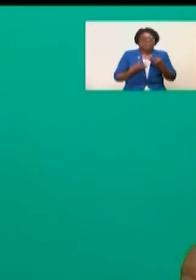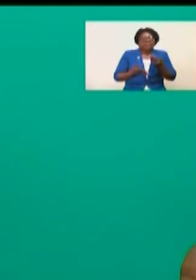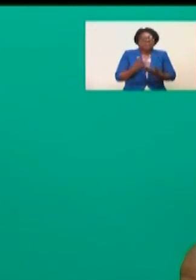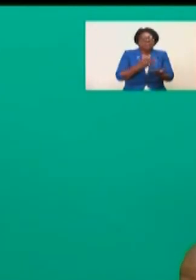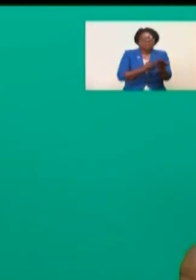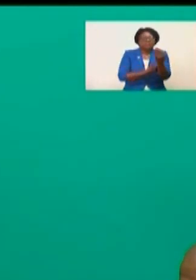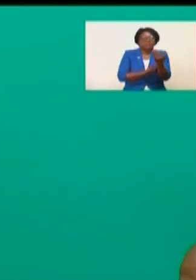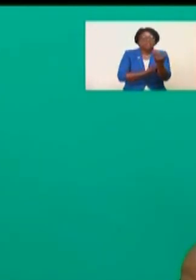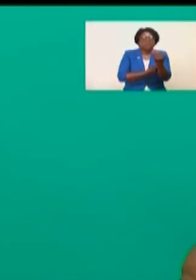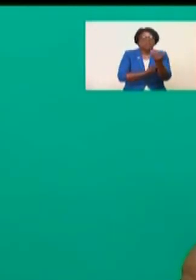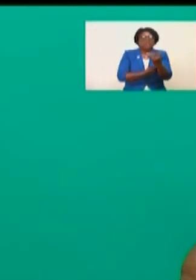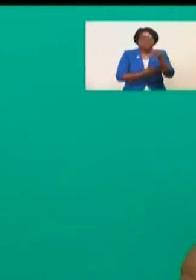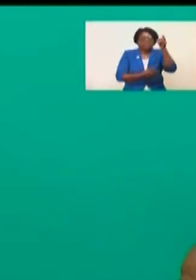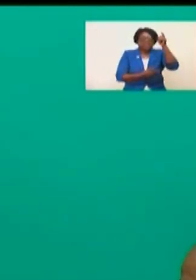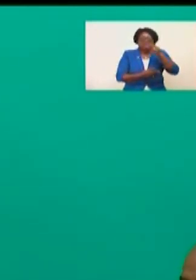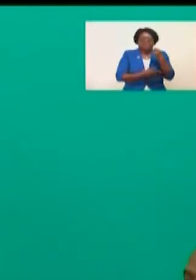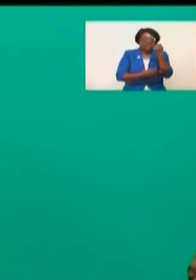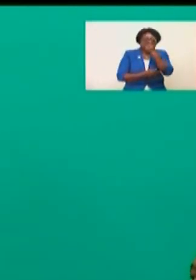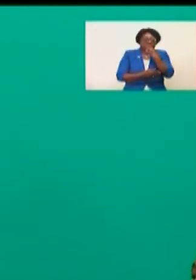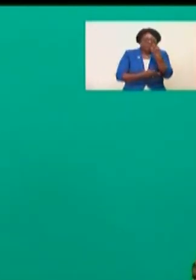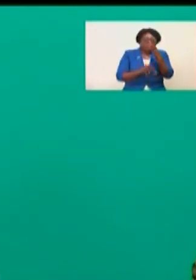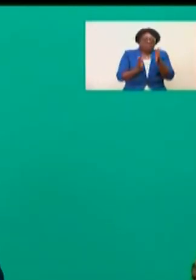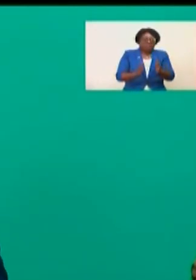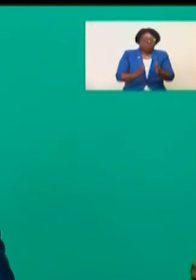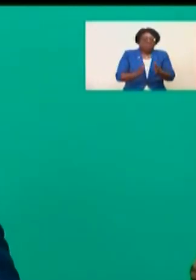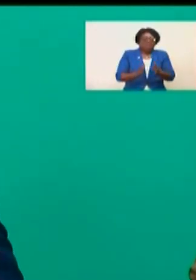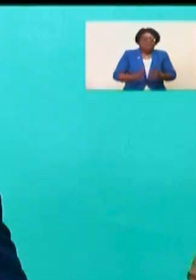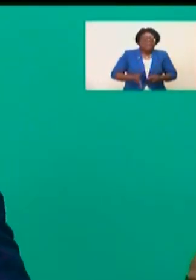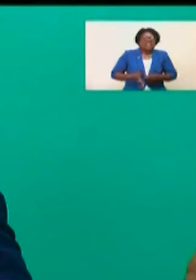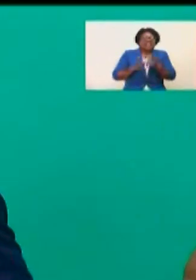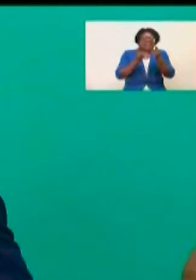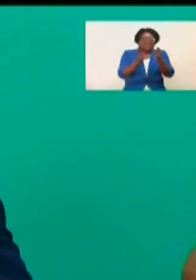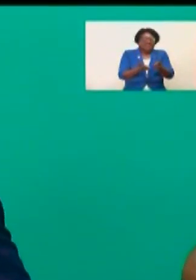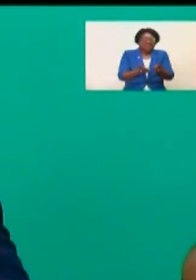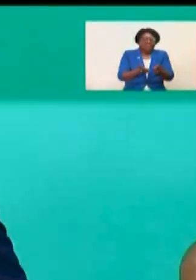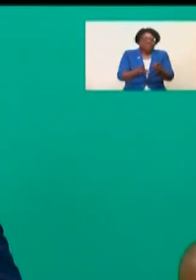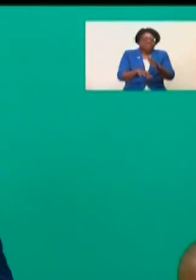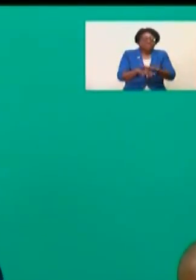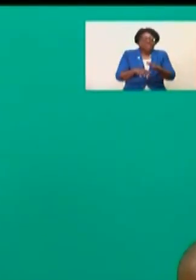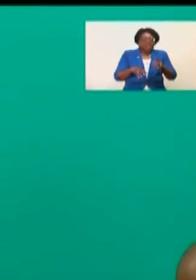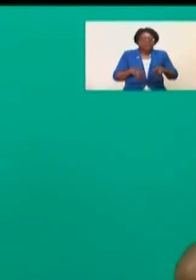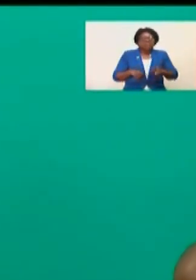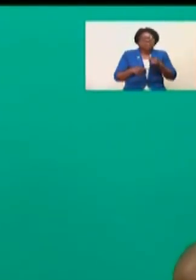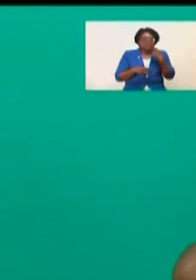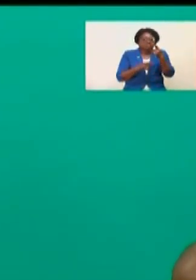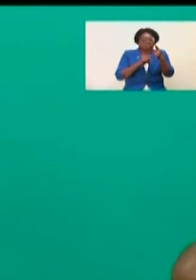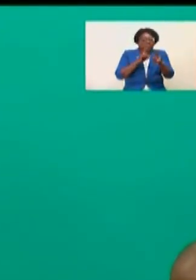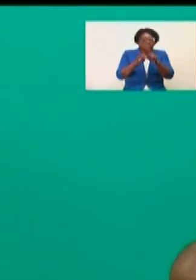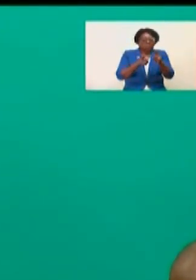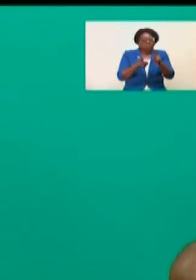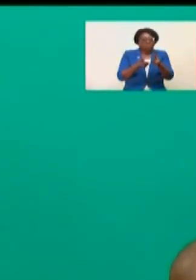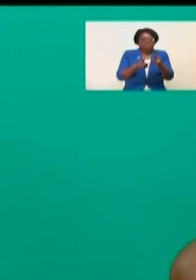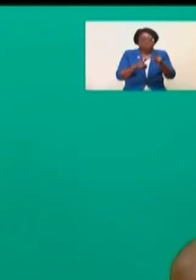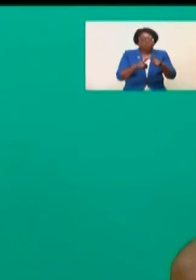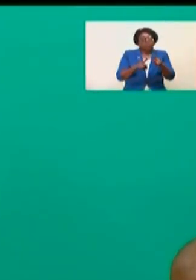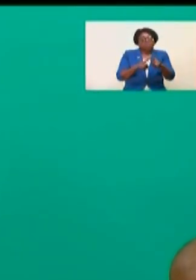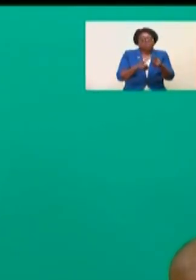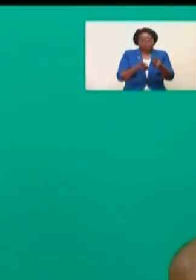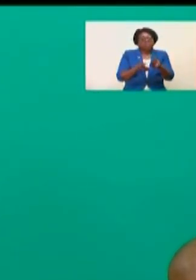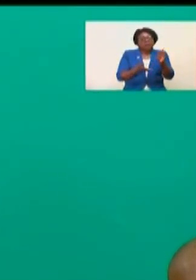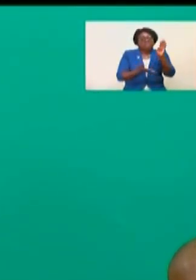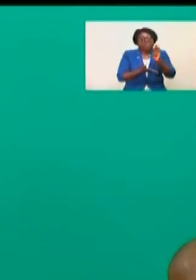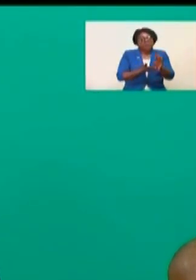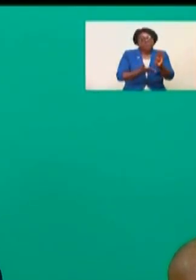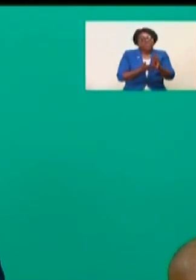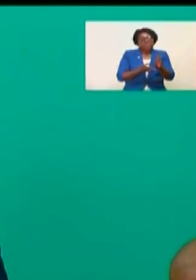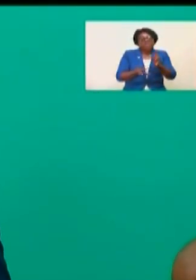morning, Mr. Deputy Speaker, I dedicate my contribution to this budget debate to